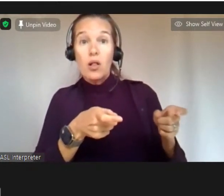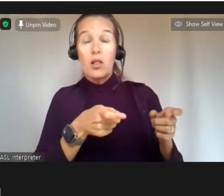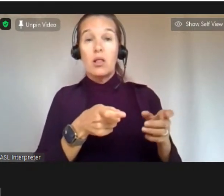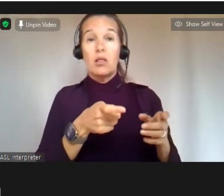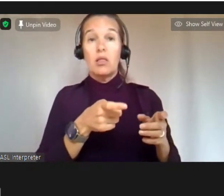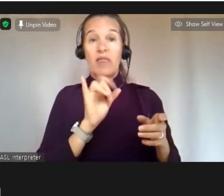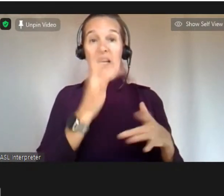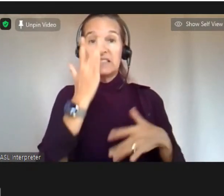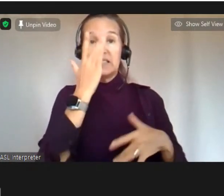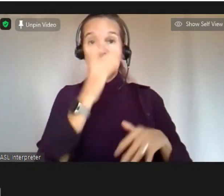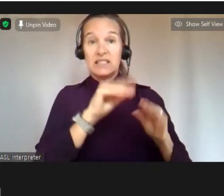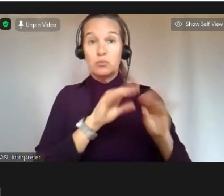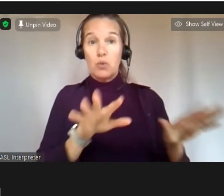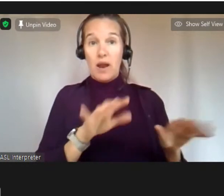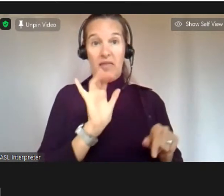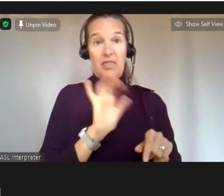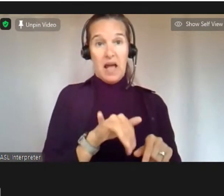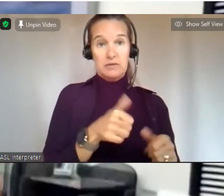settings.